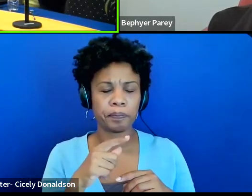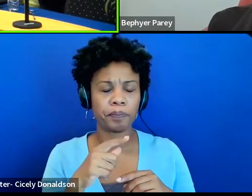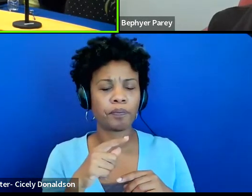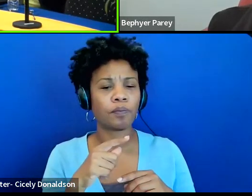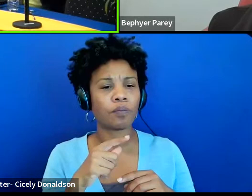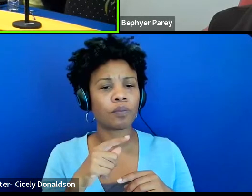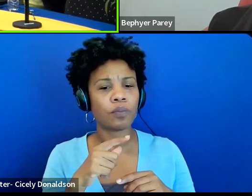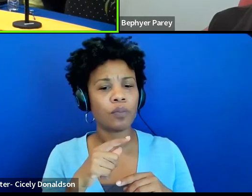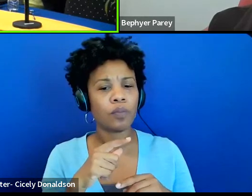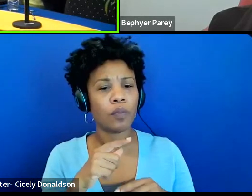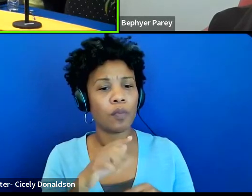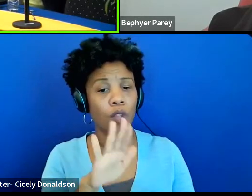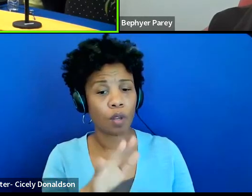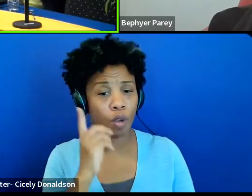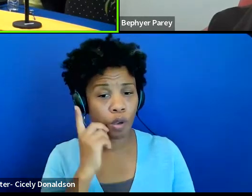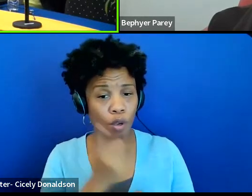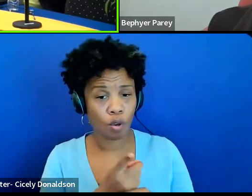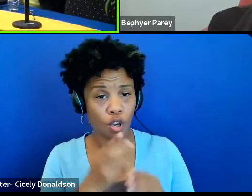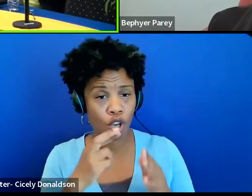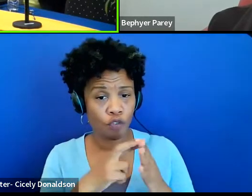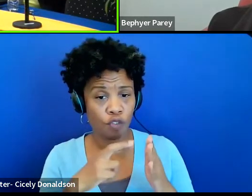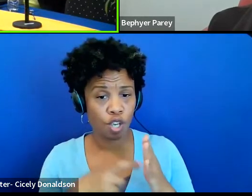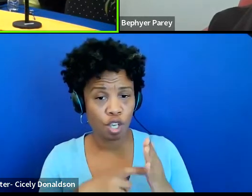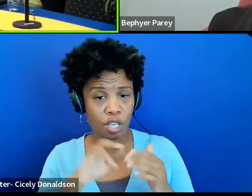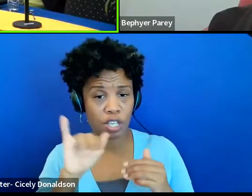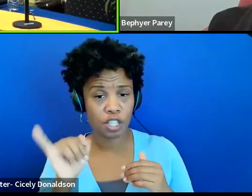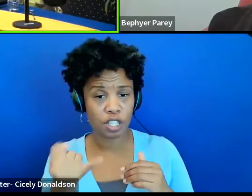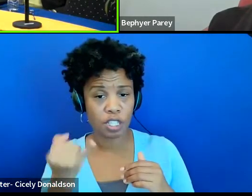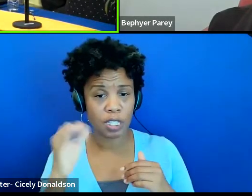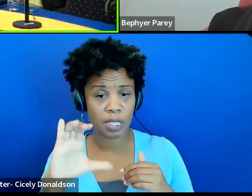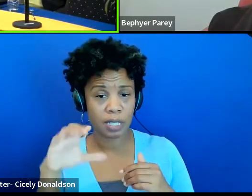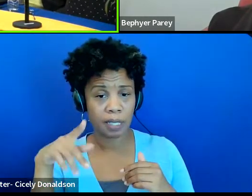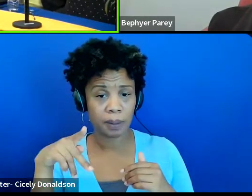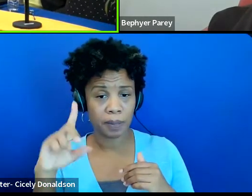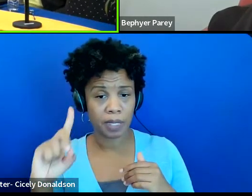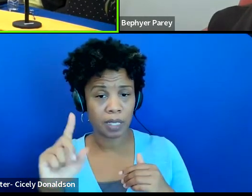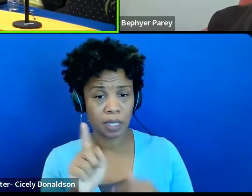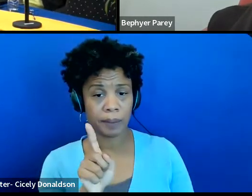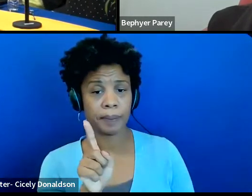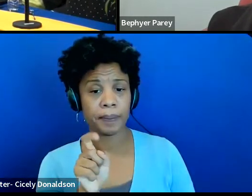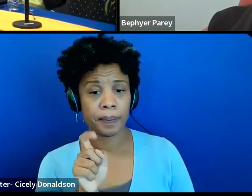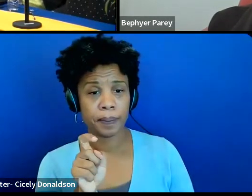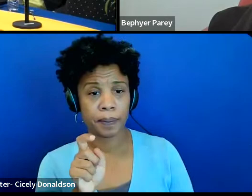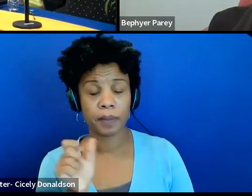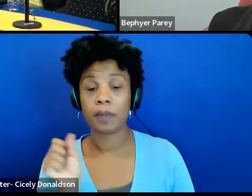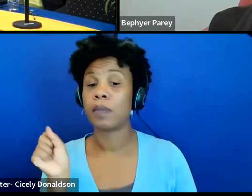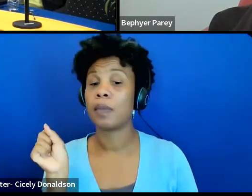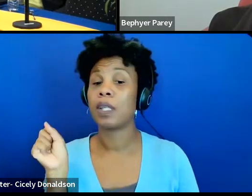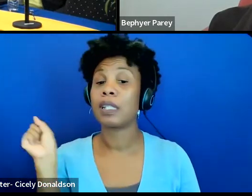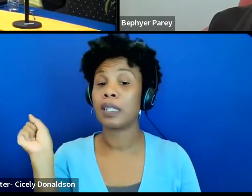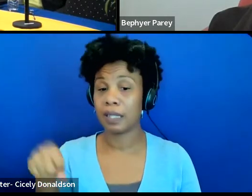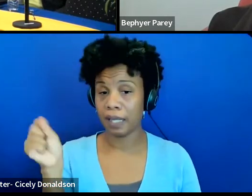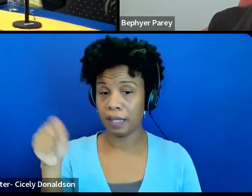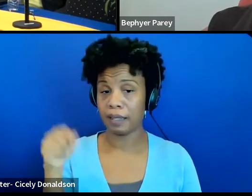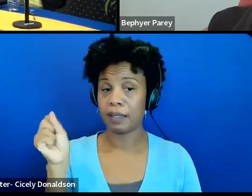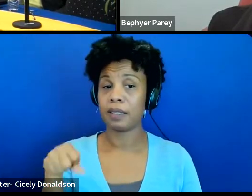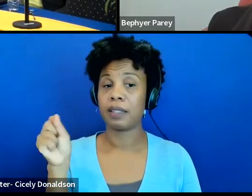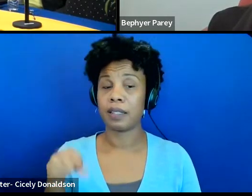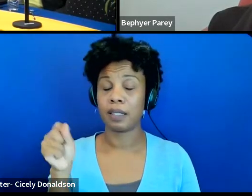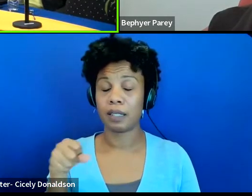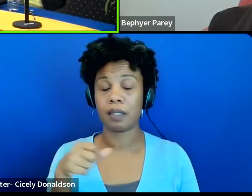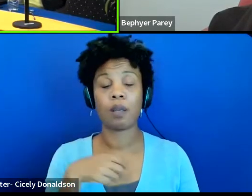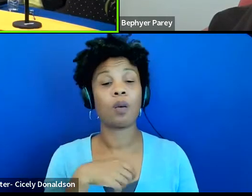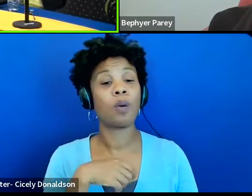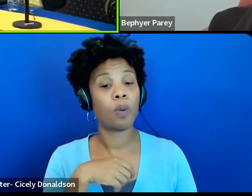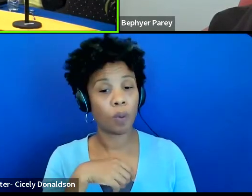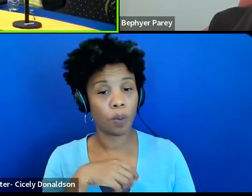if your daughter is registered with the Jamaica Council for Persons with Disabilities. Yes, is she your does. daughter? Yes, she does. Well, there